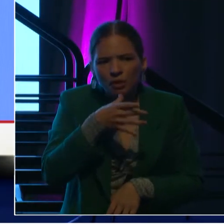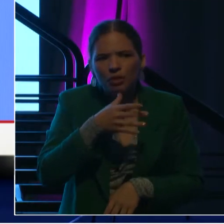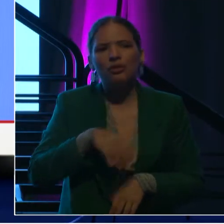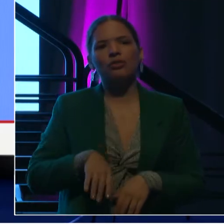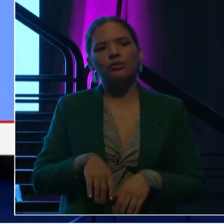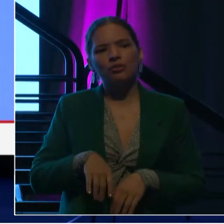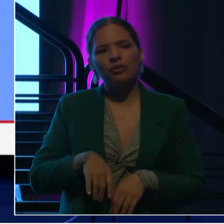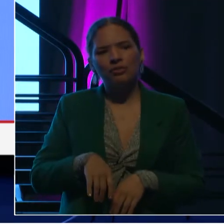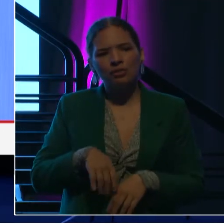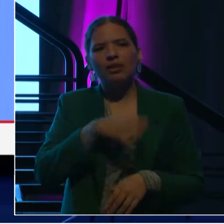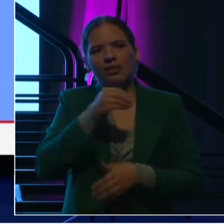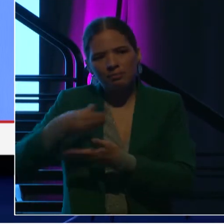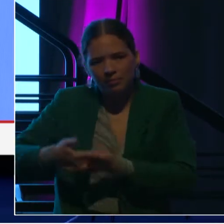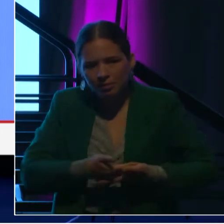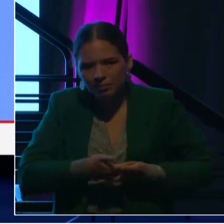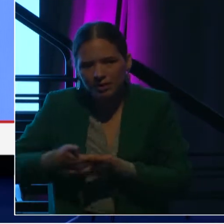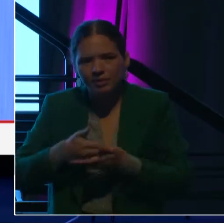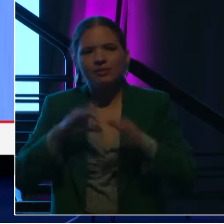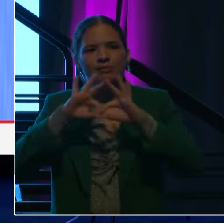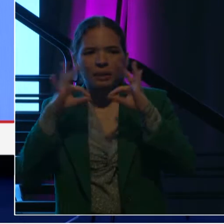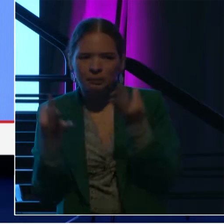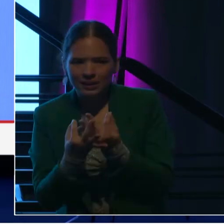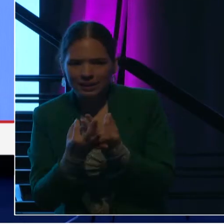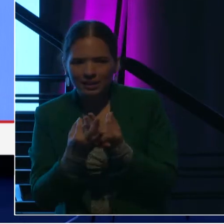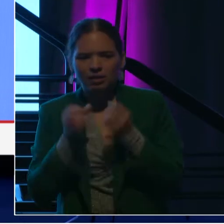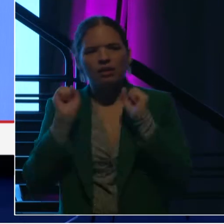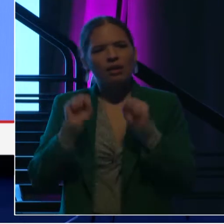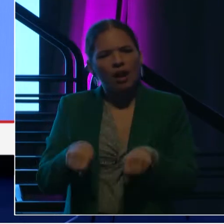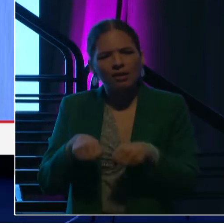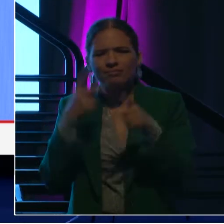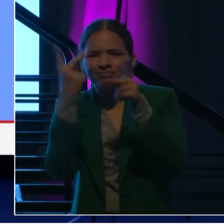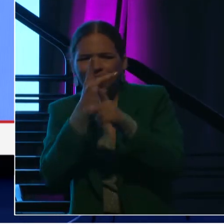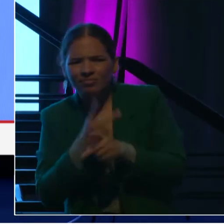us to collaborate and explore strategies to